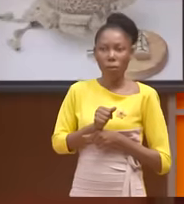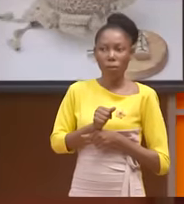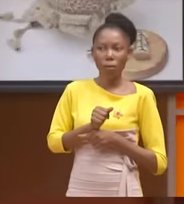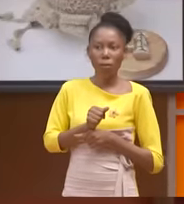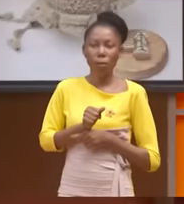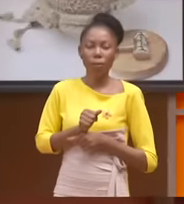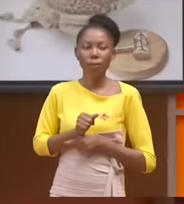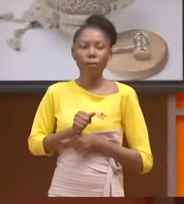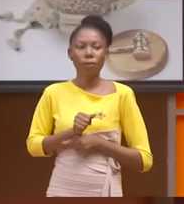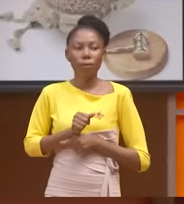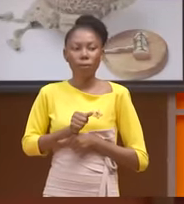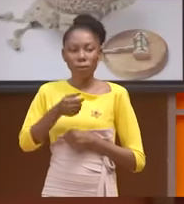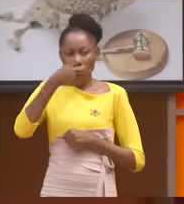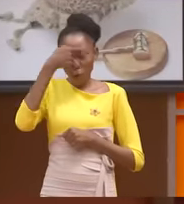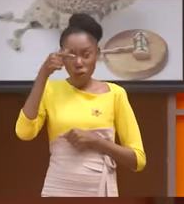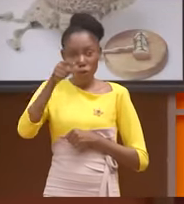to. For that. Because